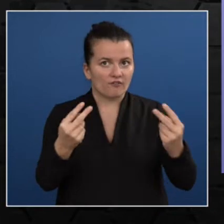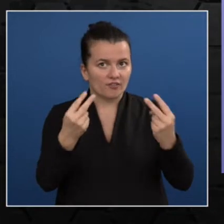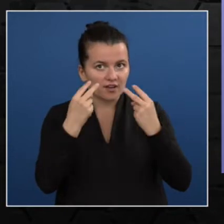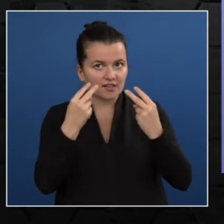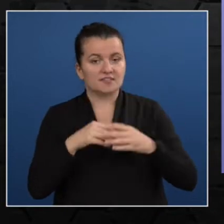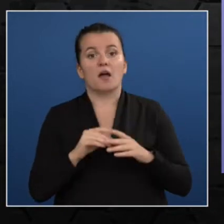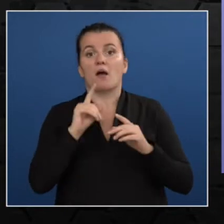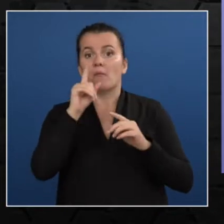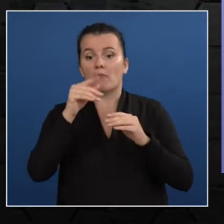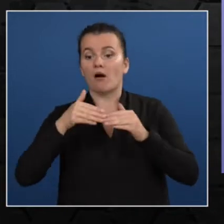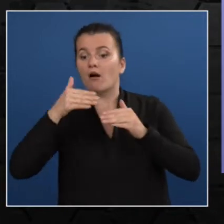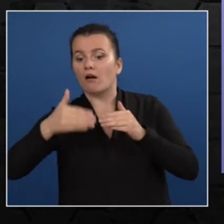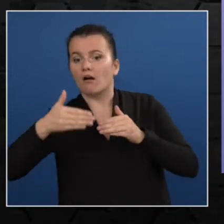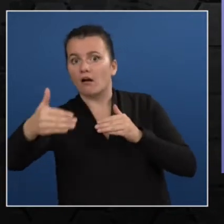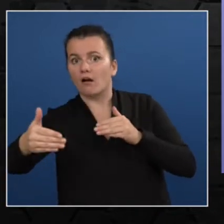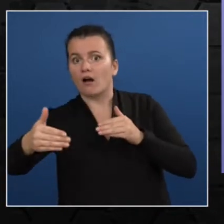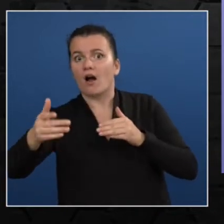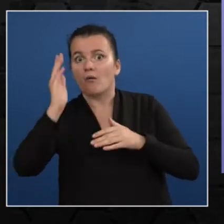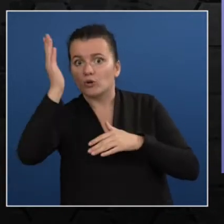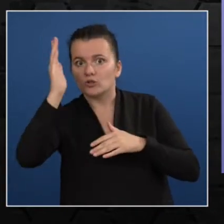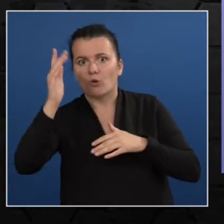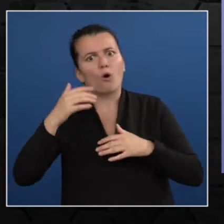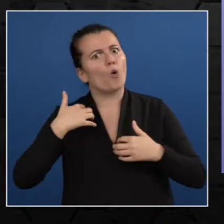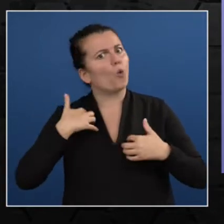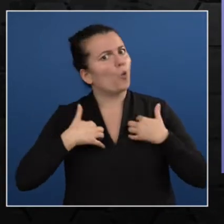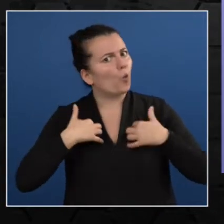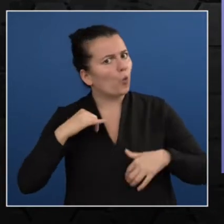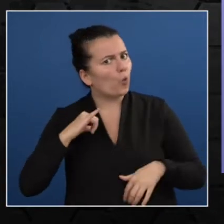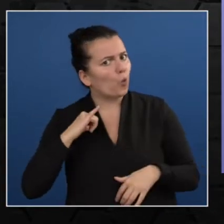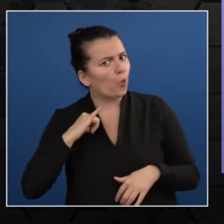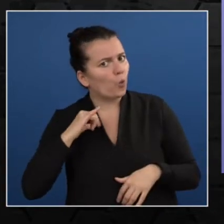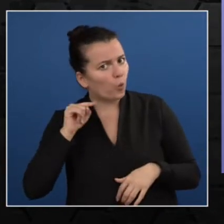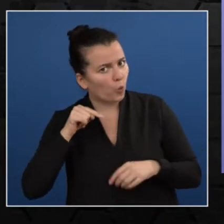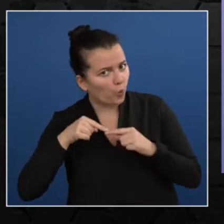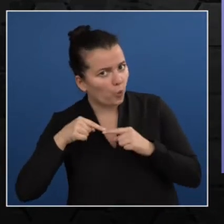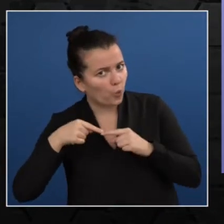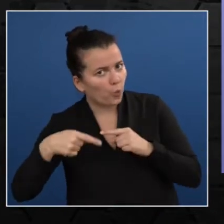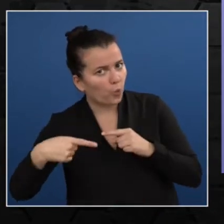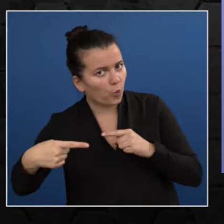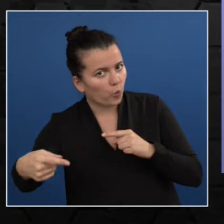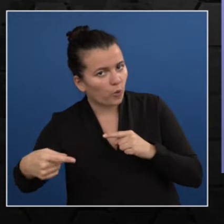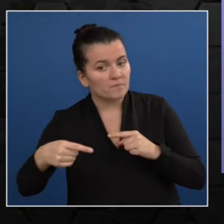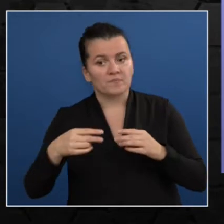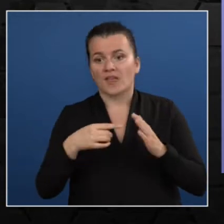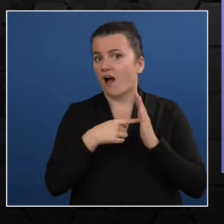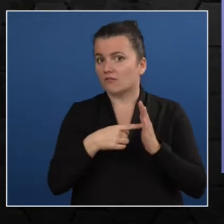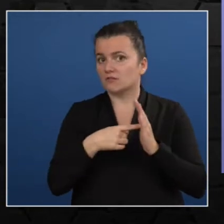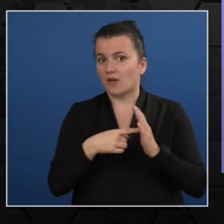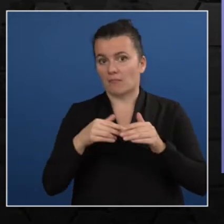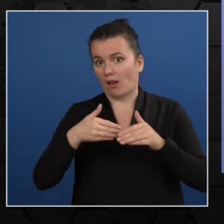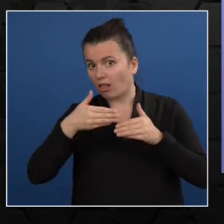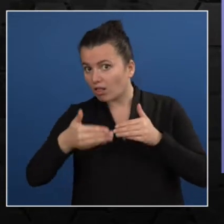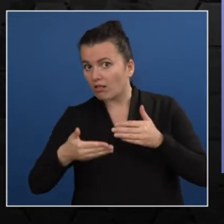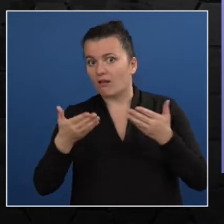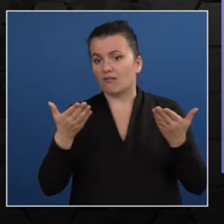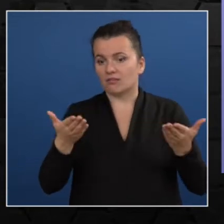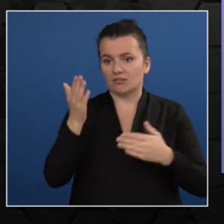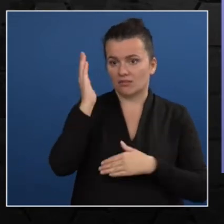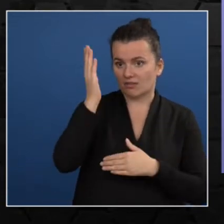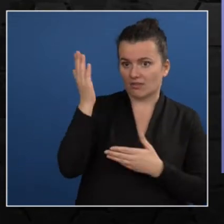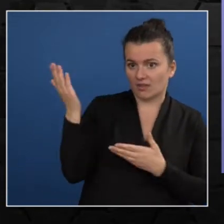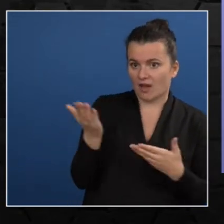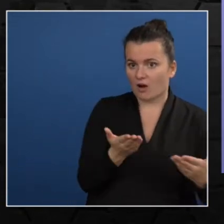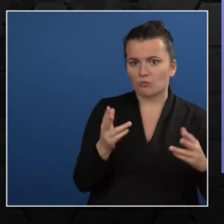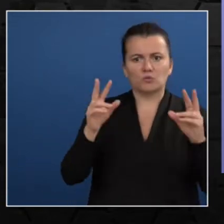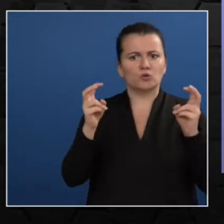to look forward to. Talking about that, our next session is going to be about what it takes to be